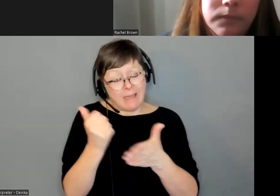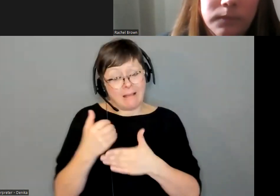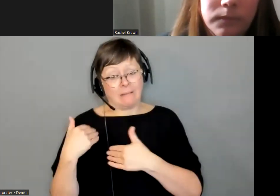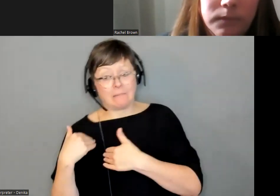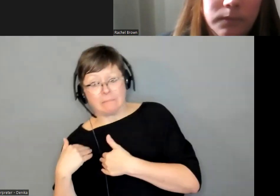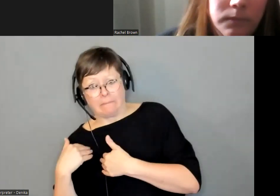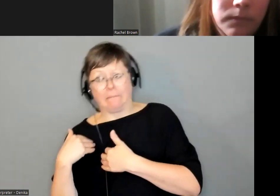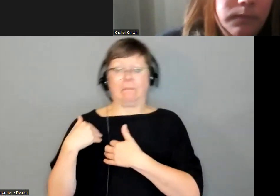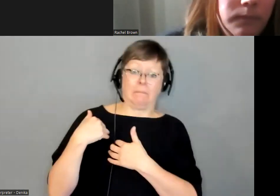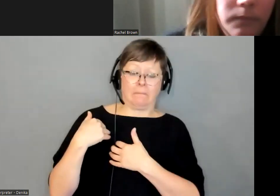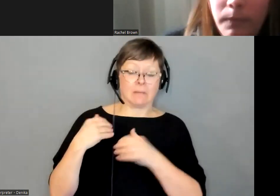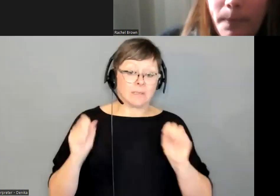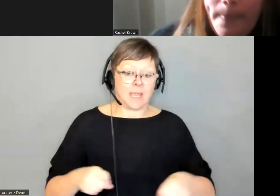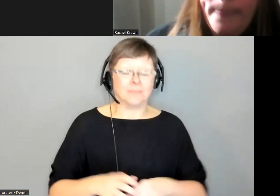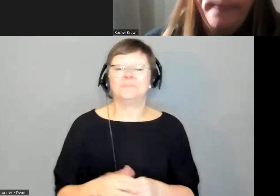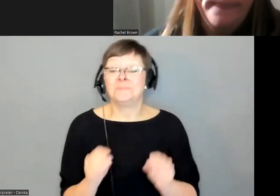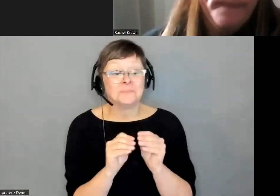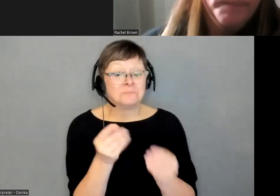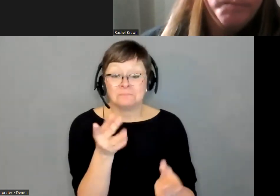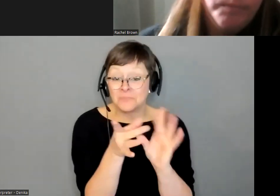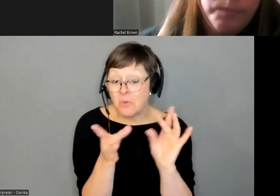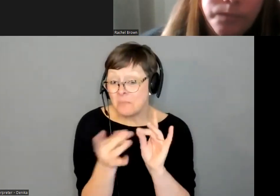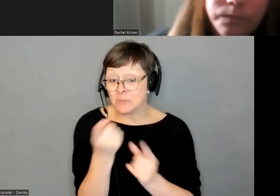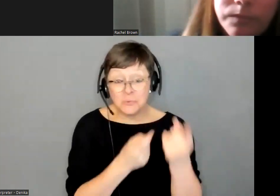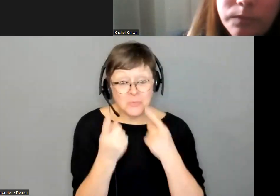Great. So any other comments or questions?